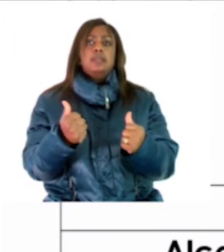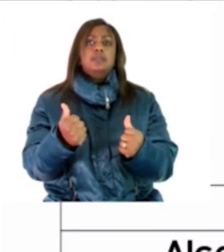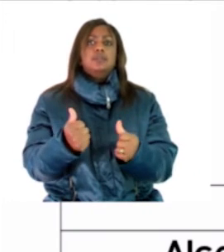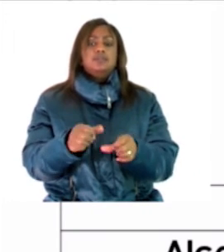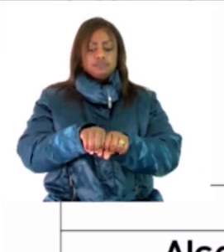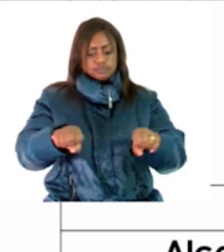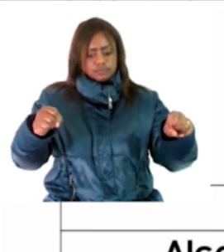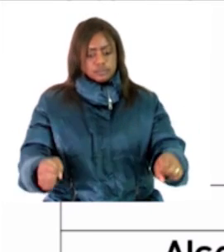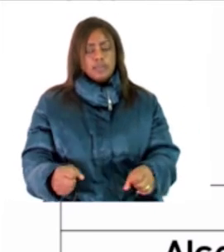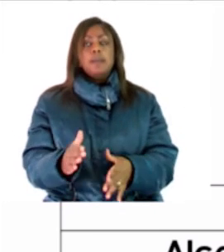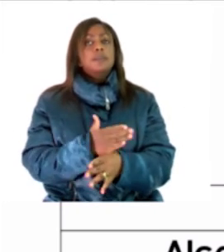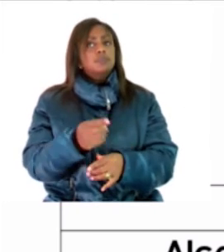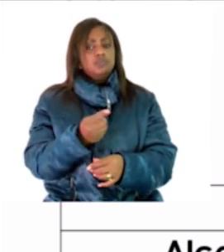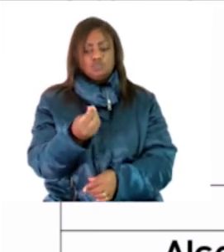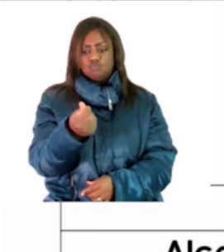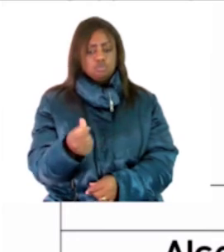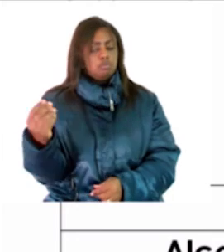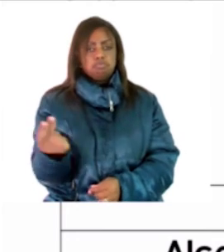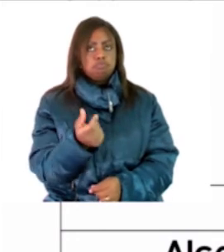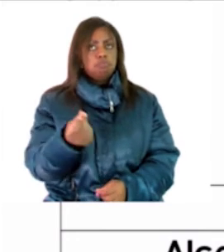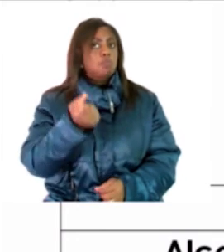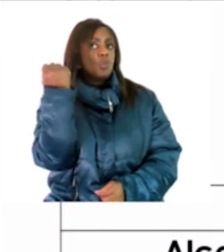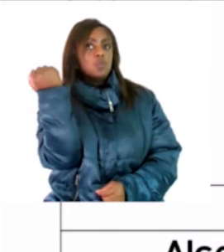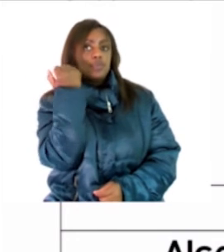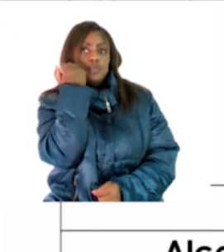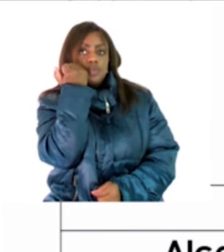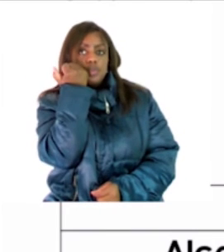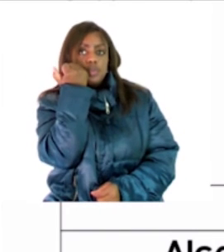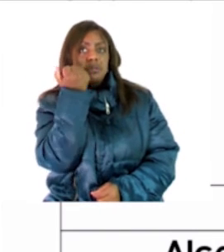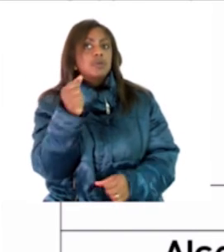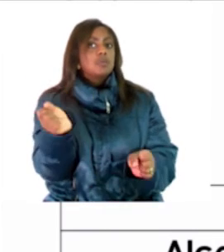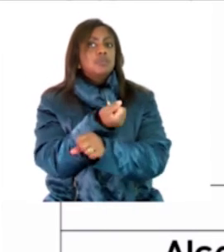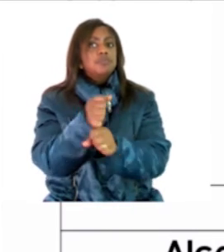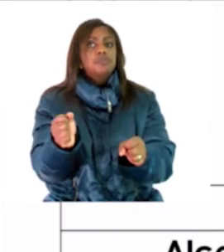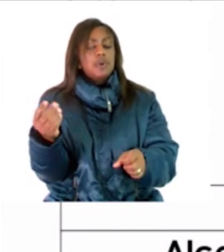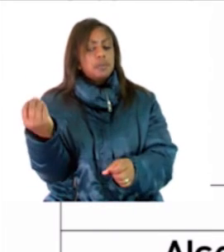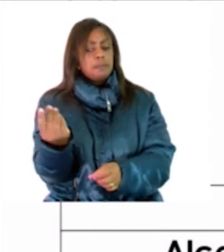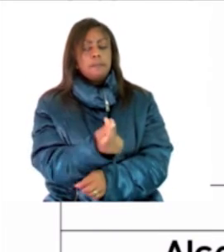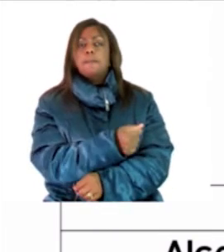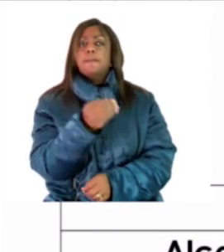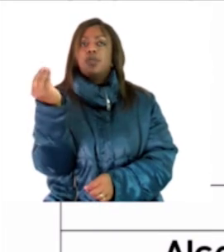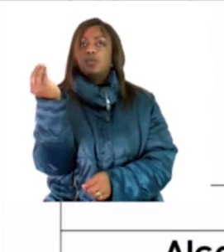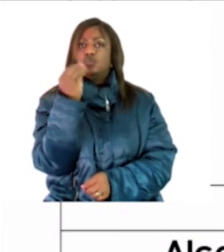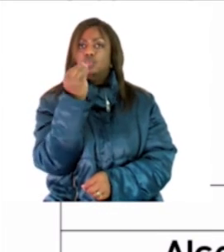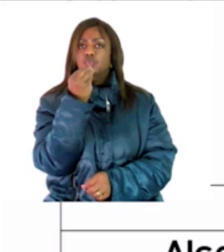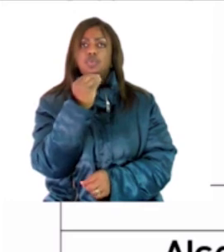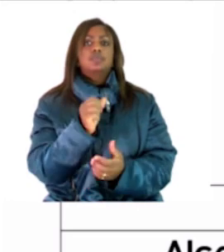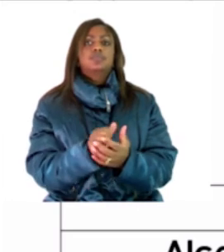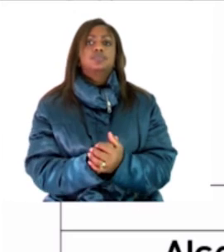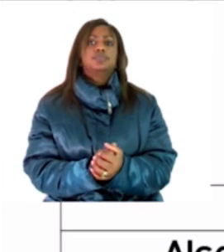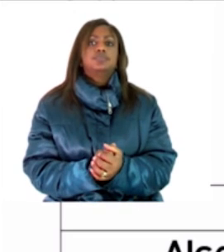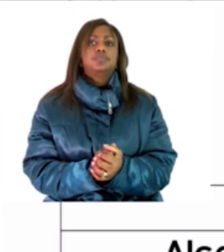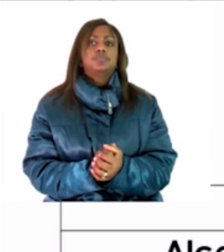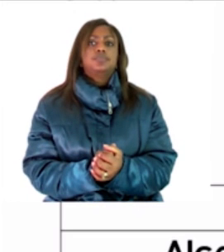to have money anymore. It also goes to the health system. It means that a lot of money